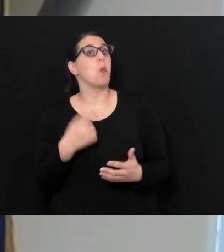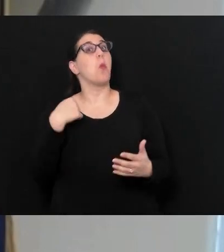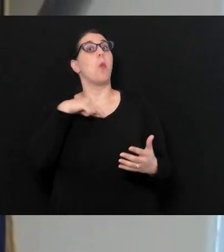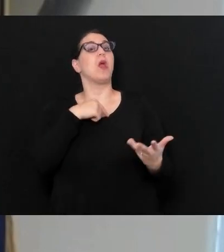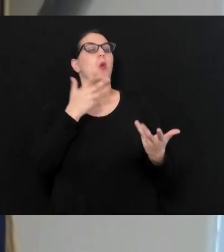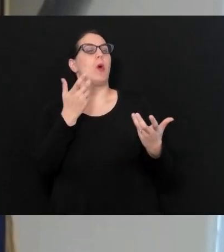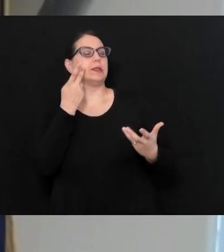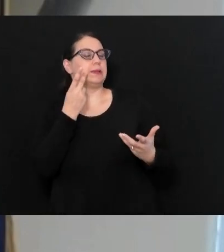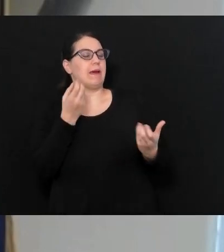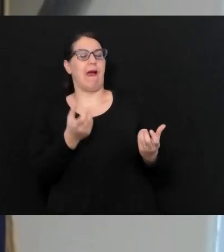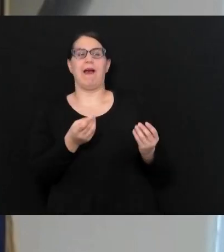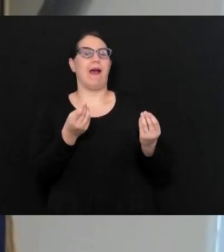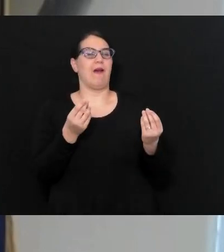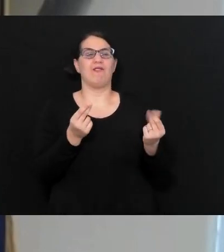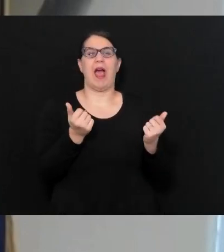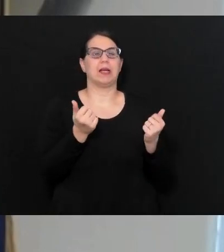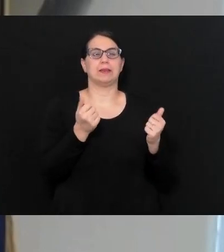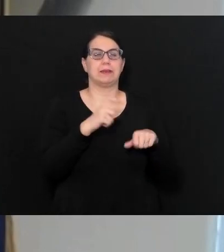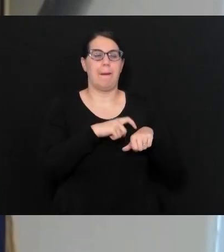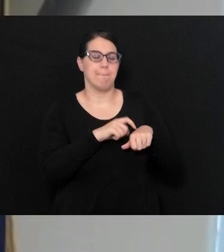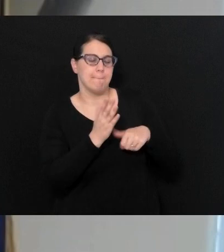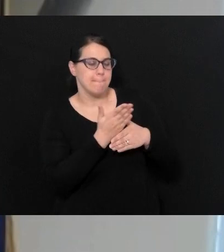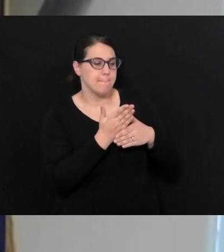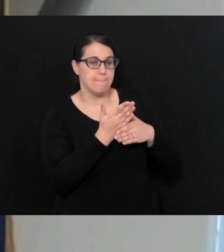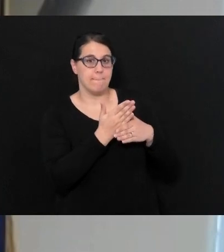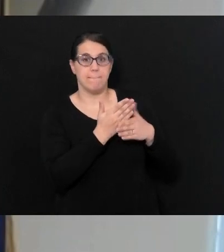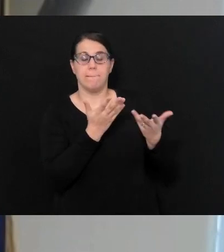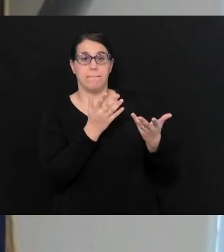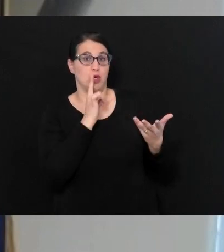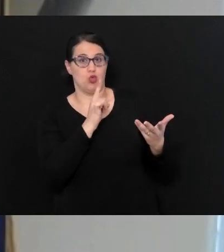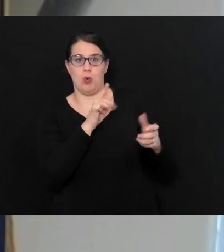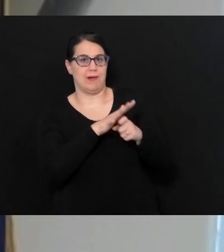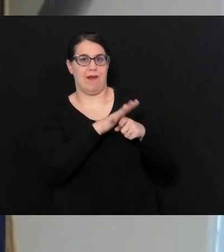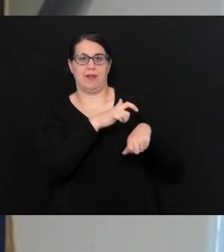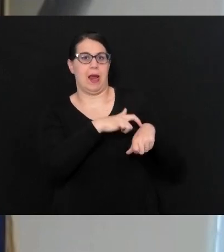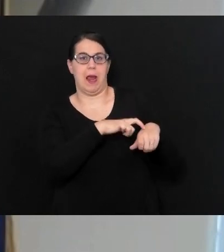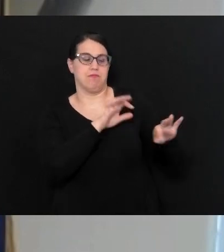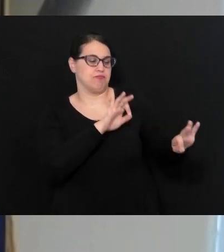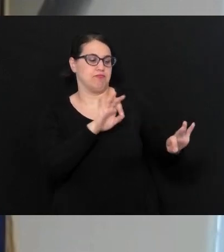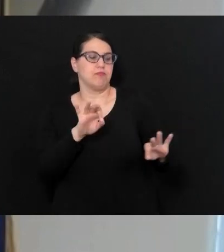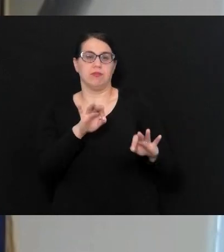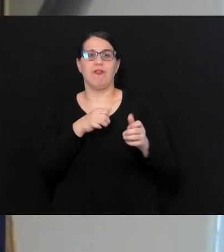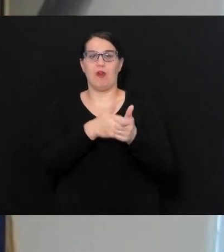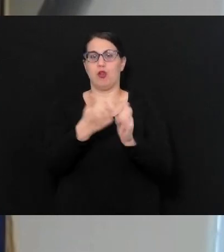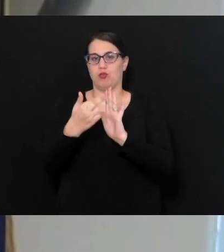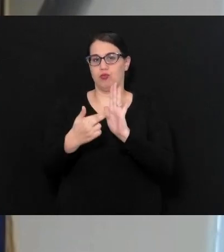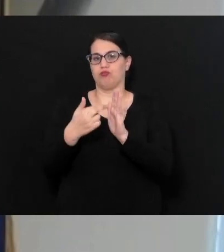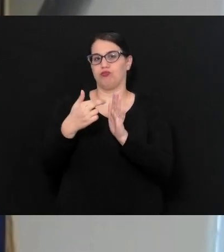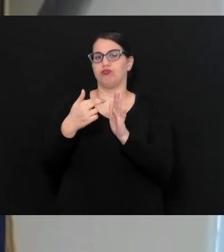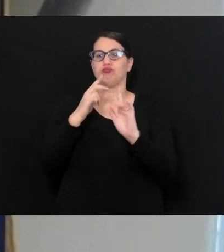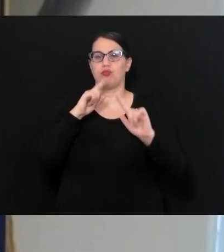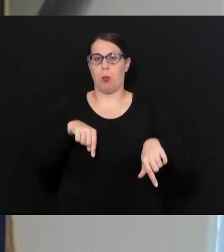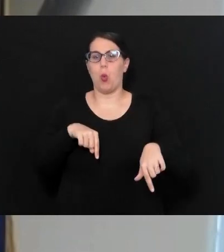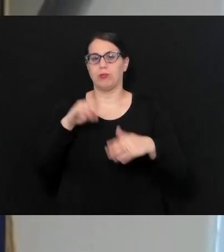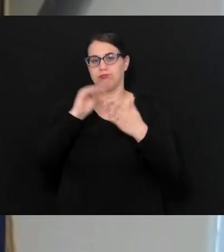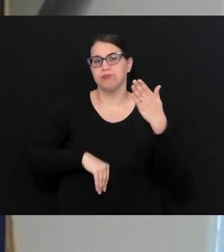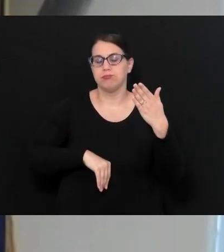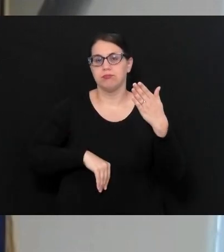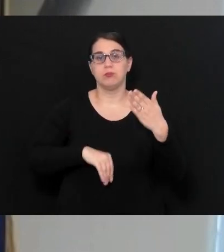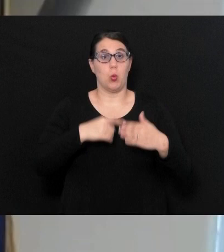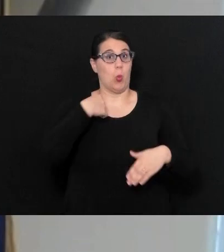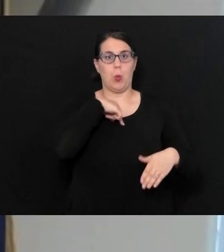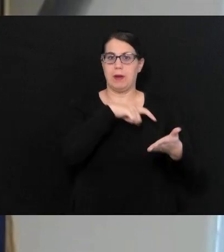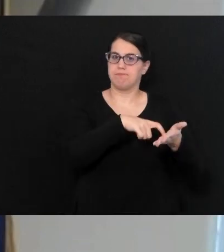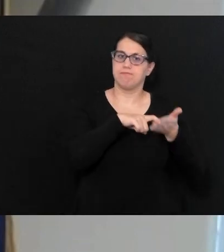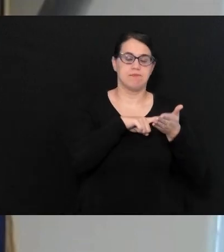the test to make sure they're within our time frame with regard to their reports. We're looking at 24 to 48 hours. If we